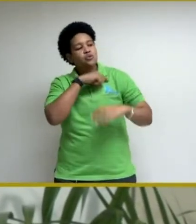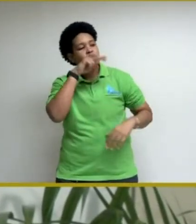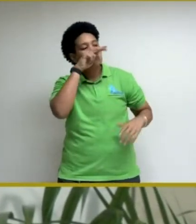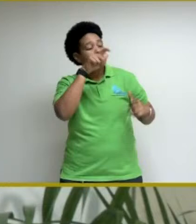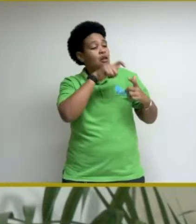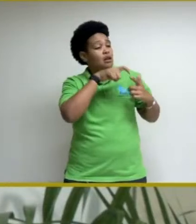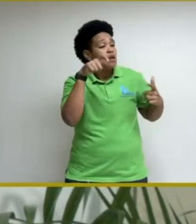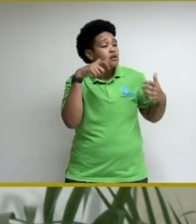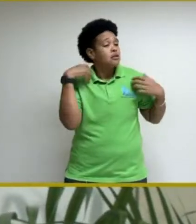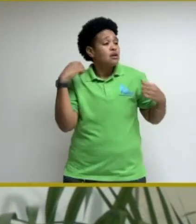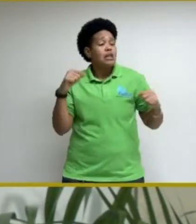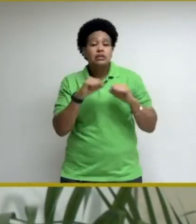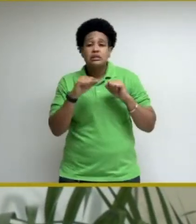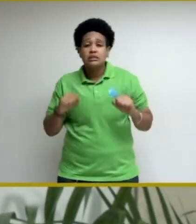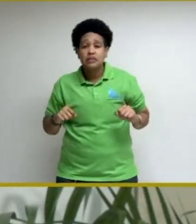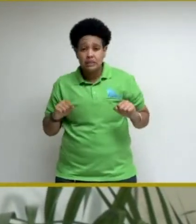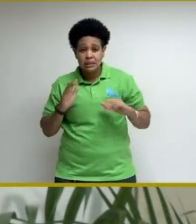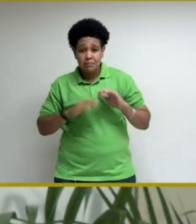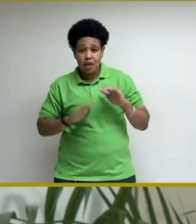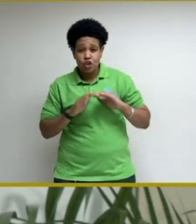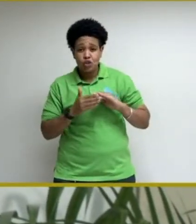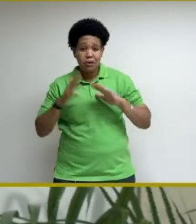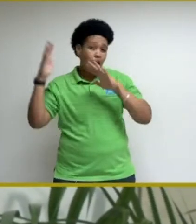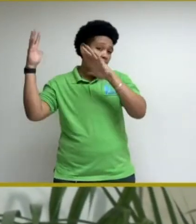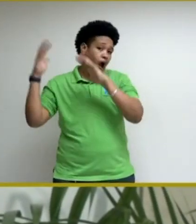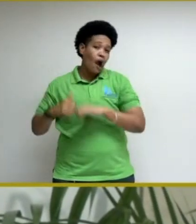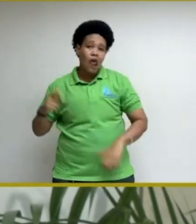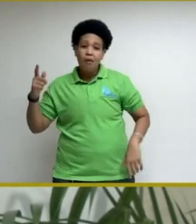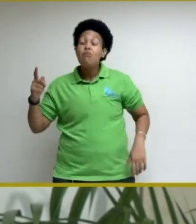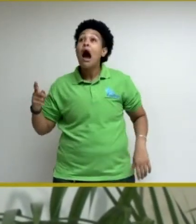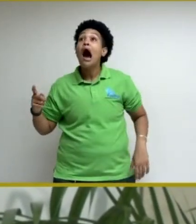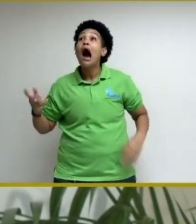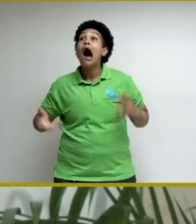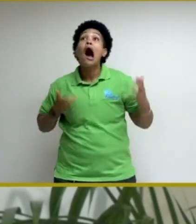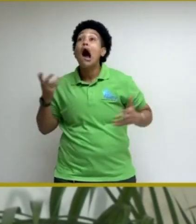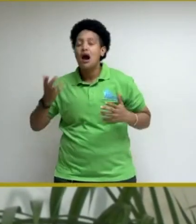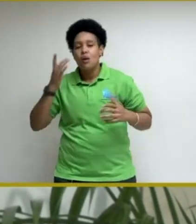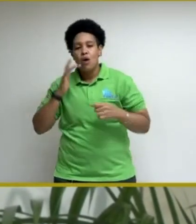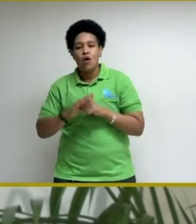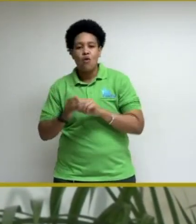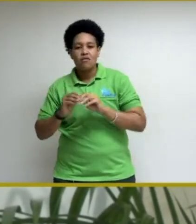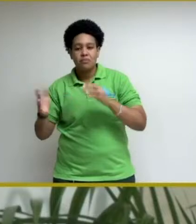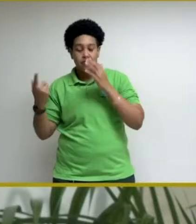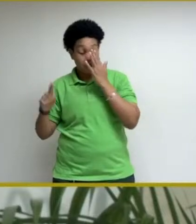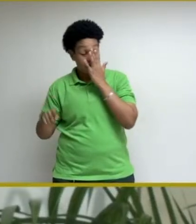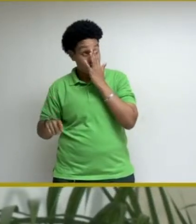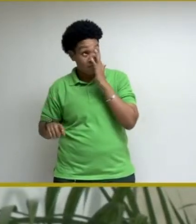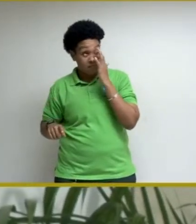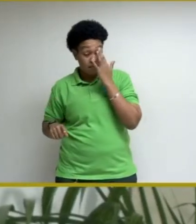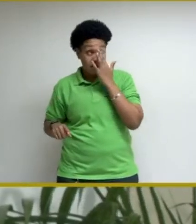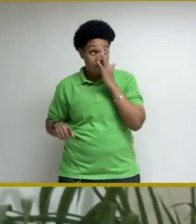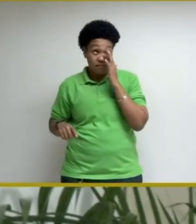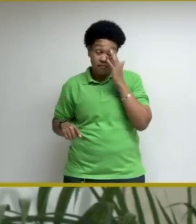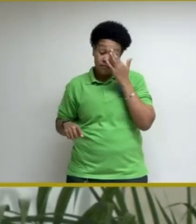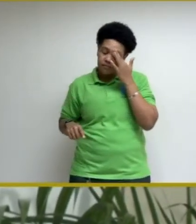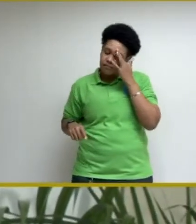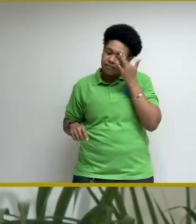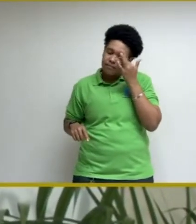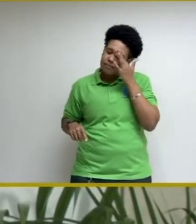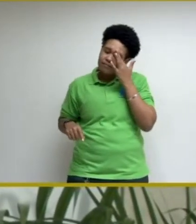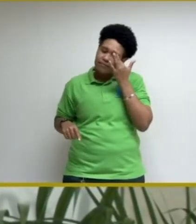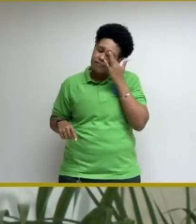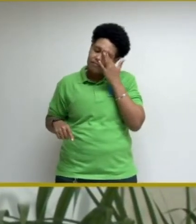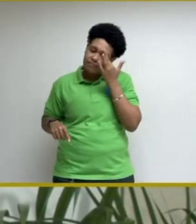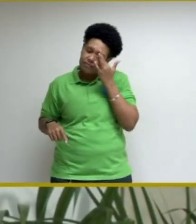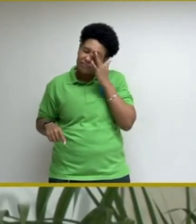systems than ours collapse because of COVID. the fact is that if our projection is that we're